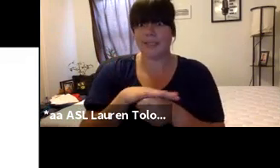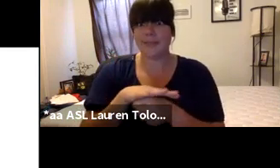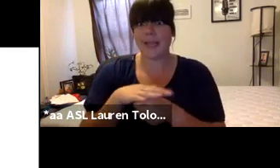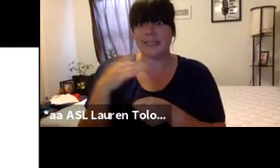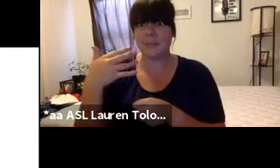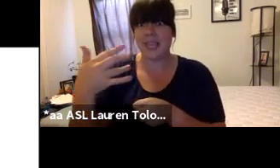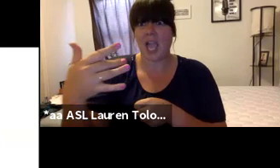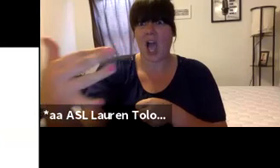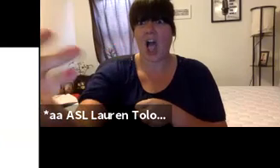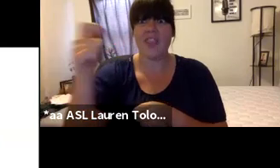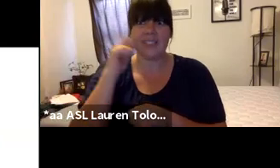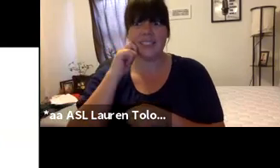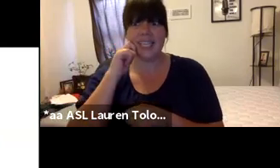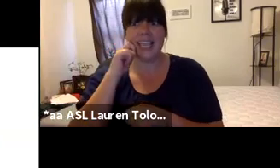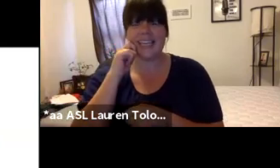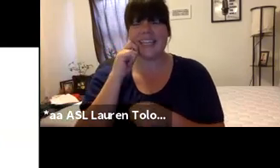tickles, tingles, strokes.